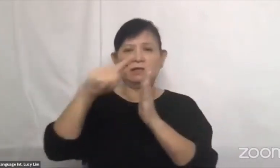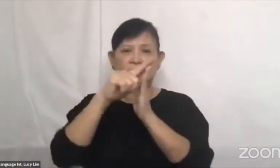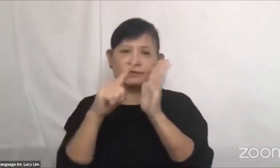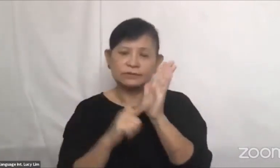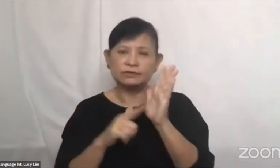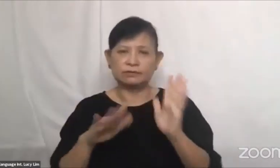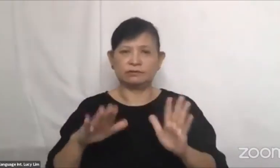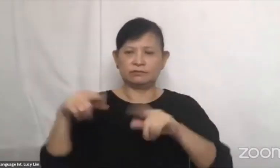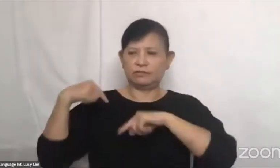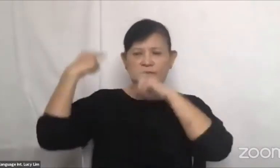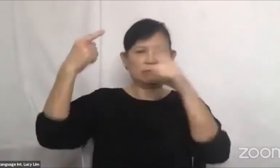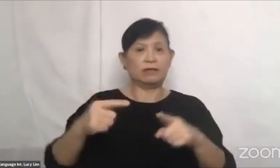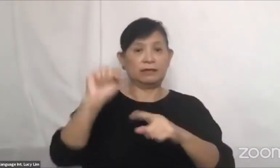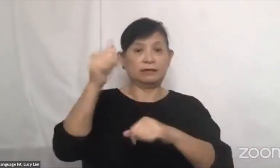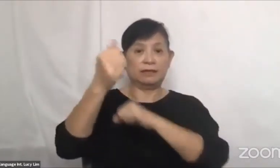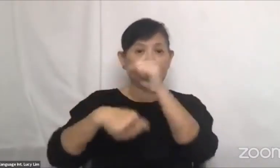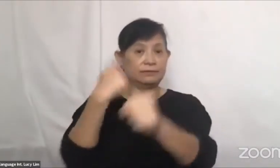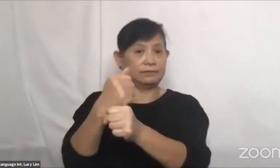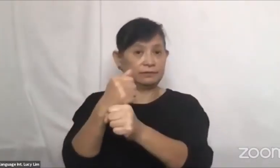10 years,